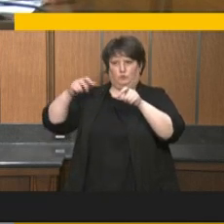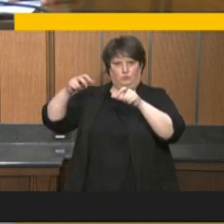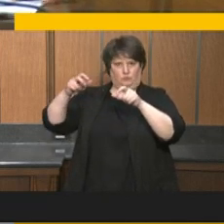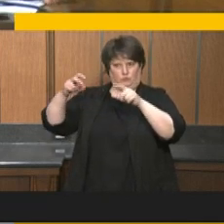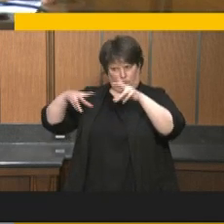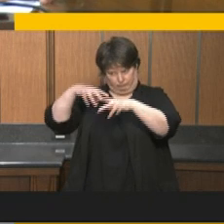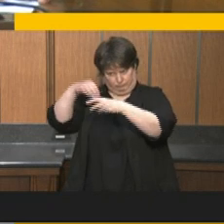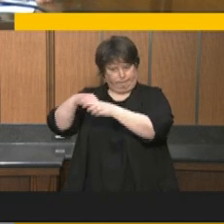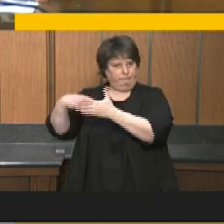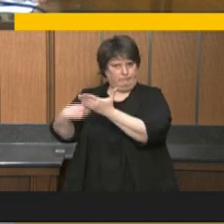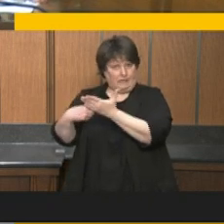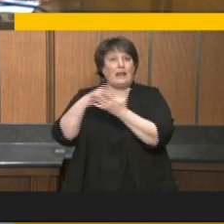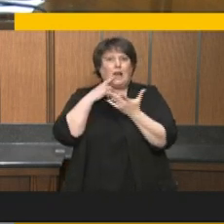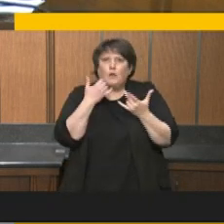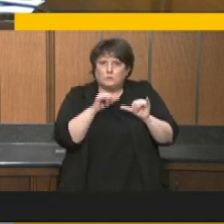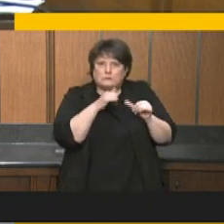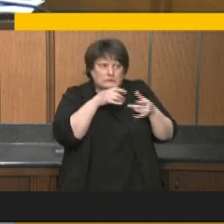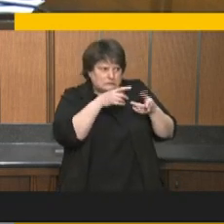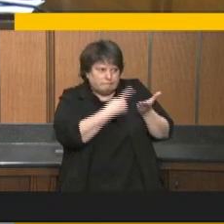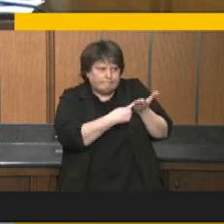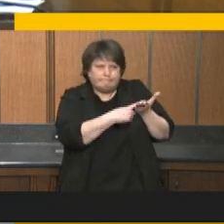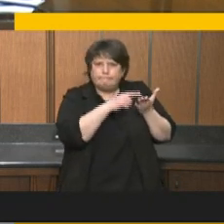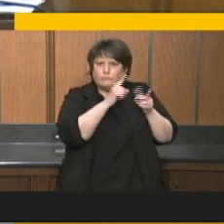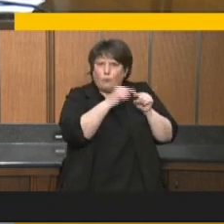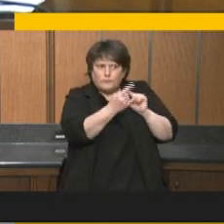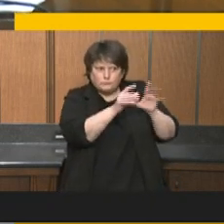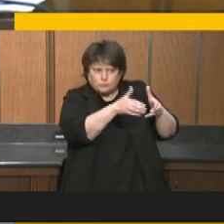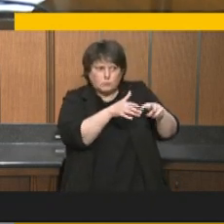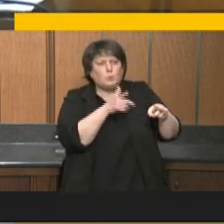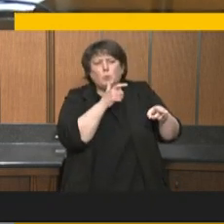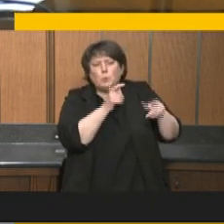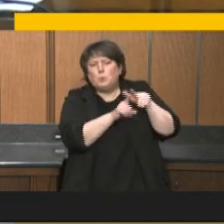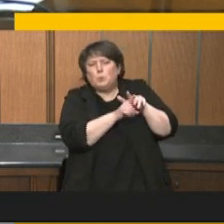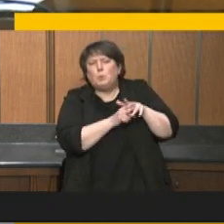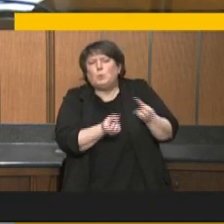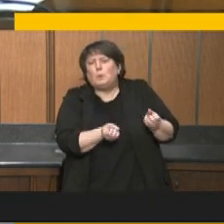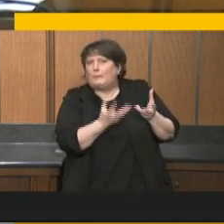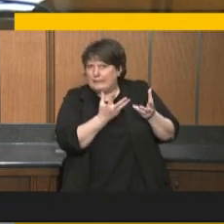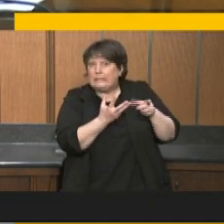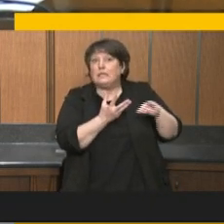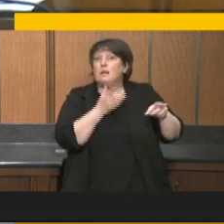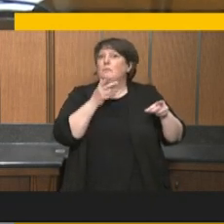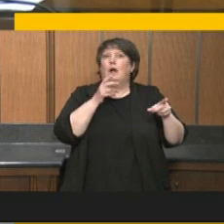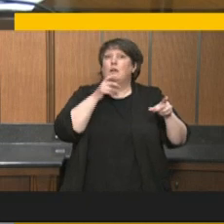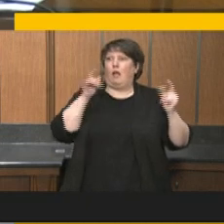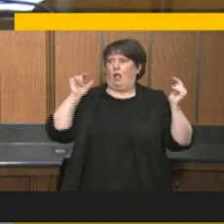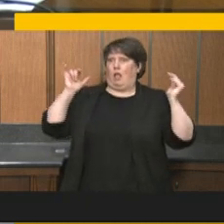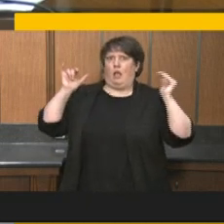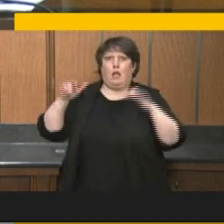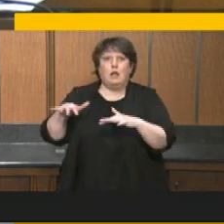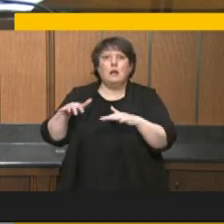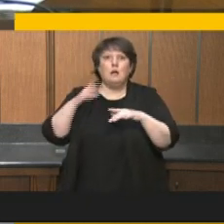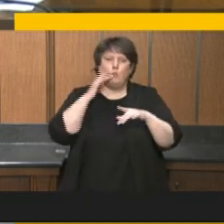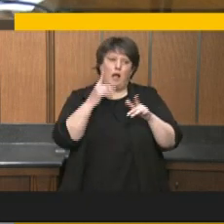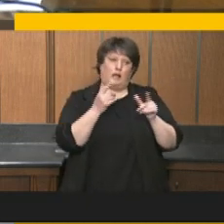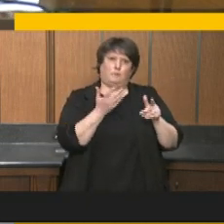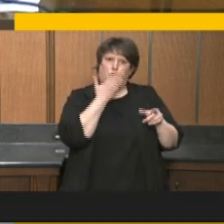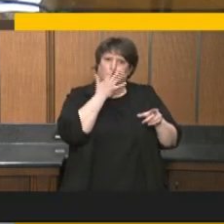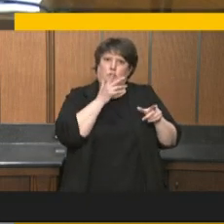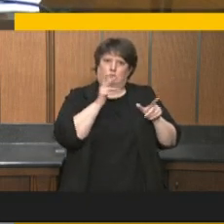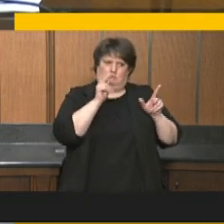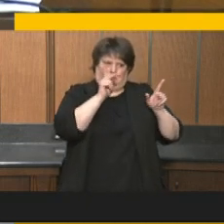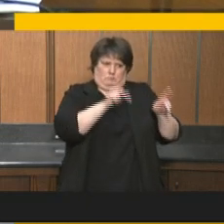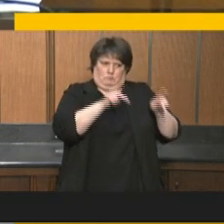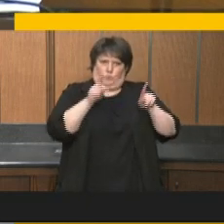with the opposition parties as to the number of members who will be present, a number that respects the proportion of the parties in the House, so that it